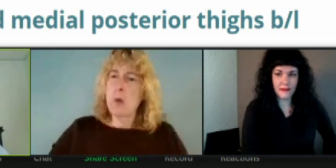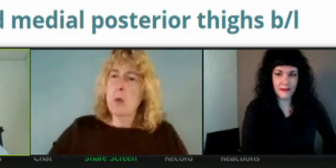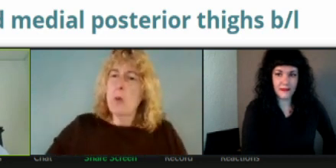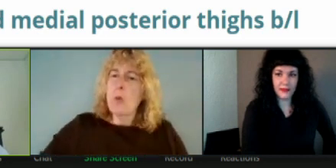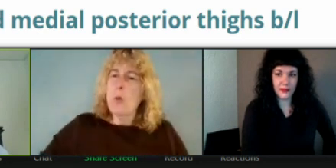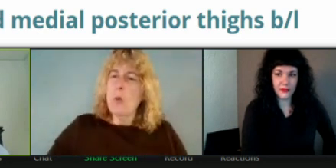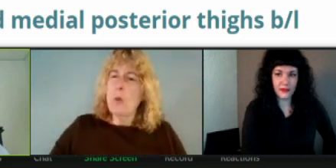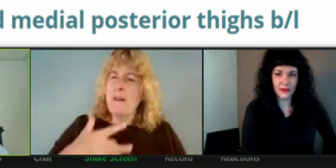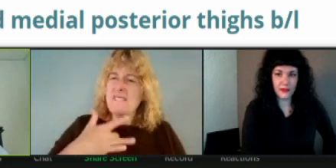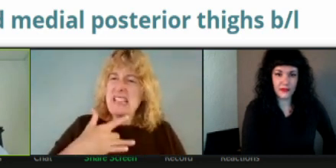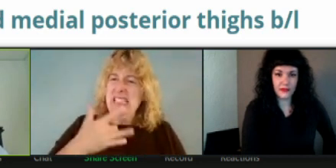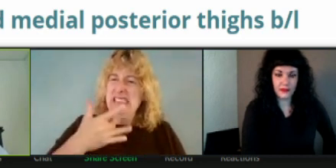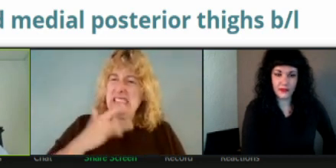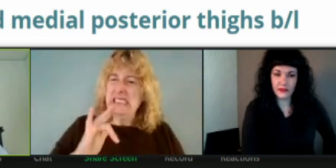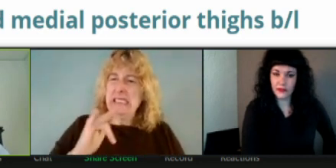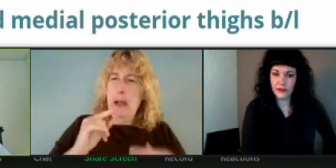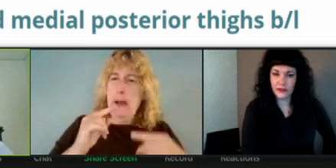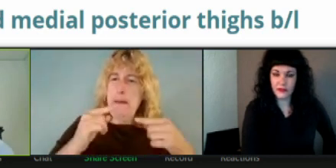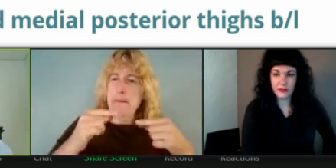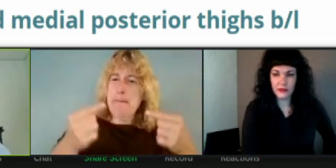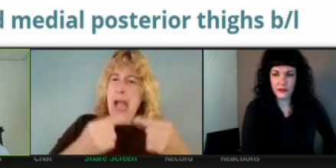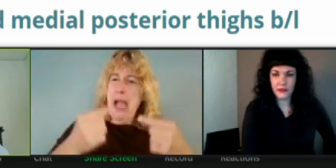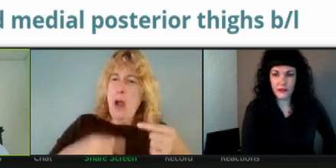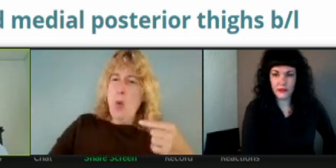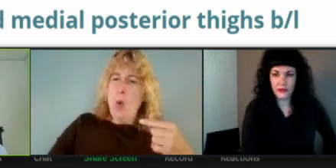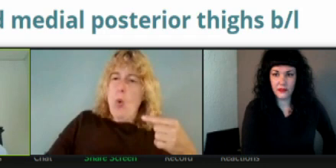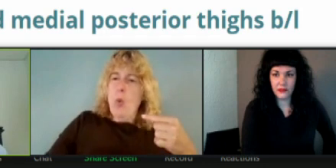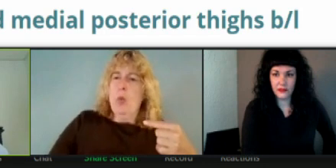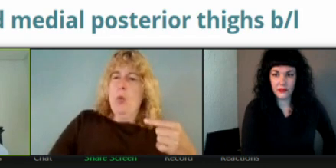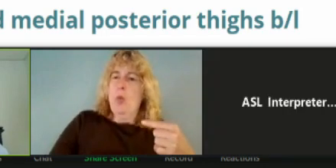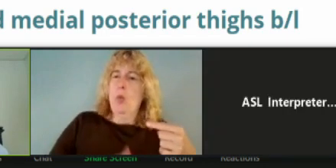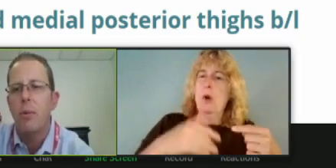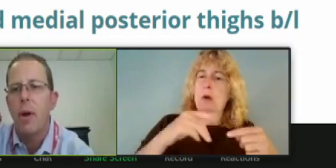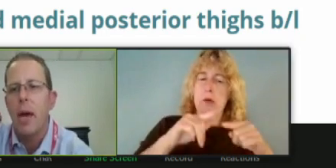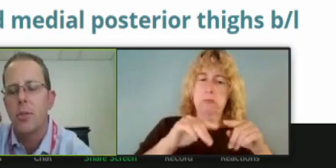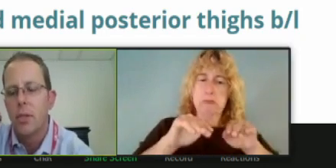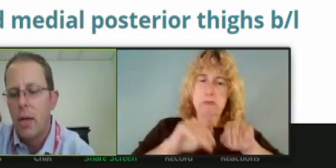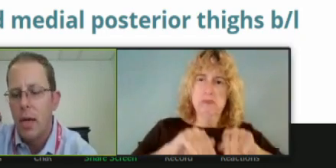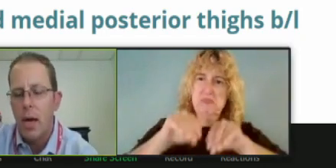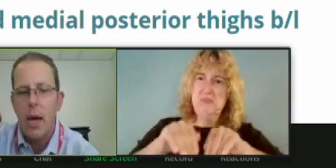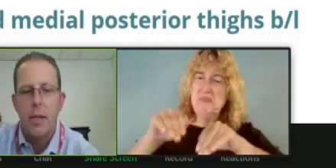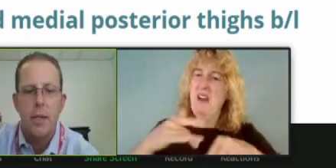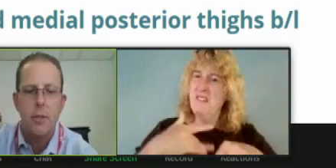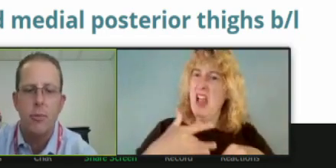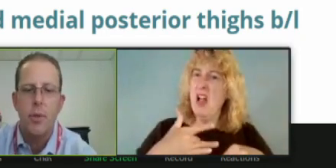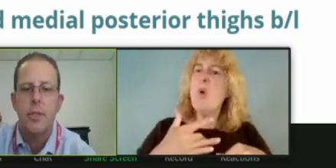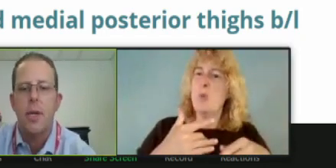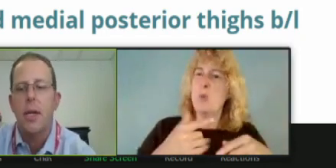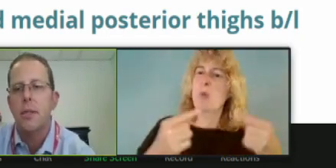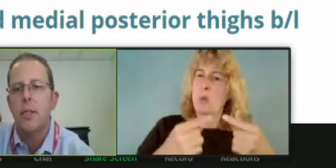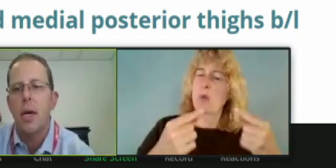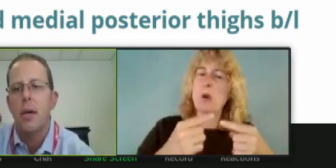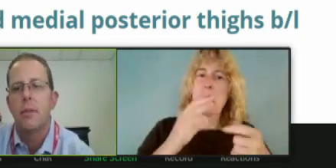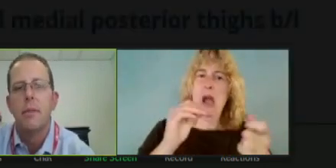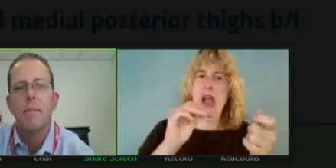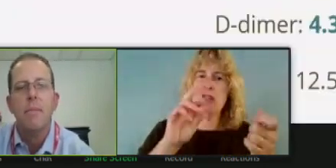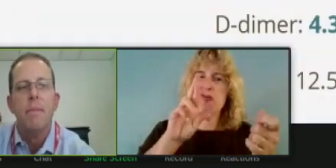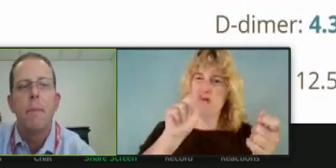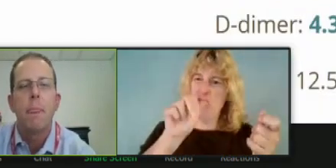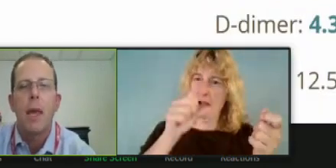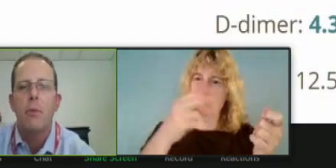of complaints about pain when we pushed on his stomach. And he also had this kind of faint rash on his wrists and his